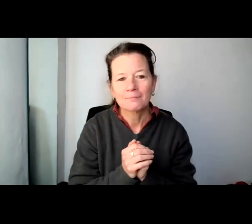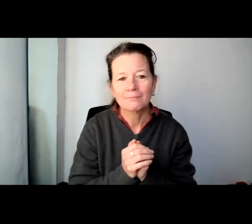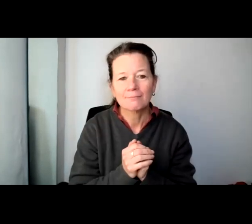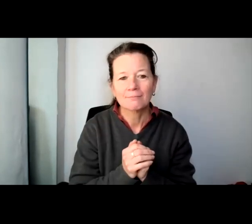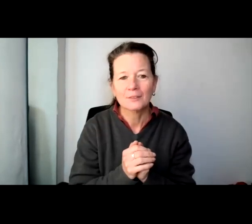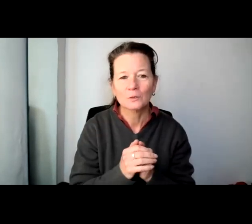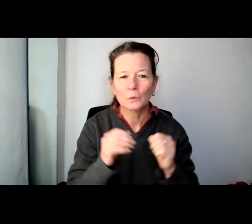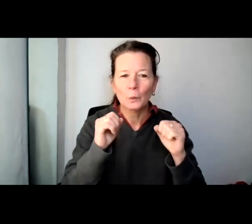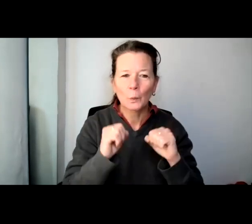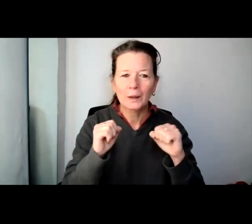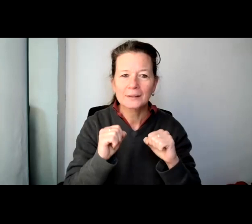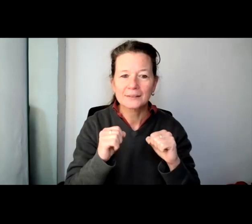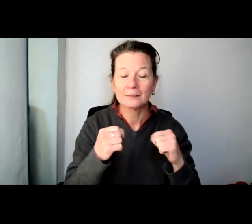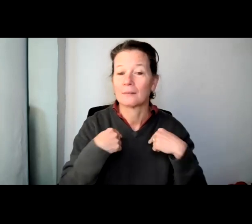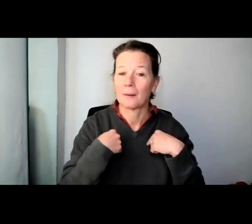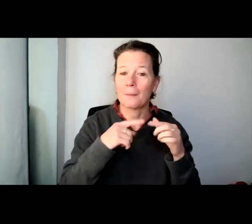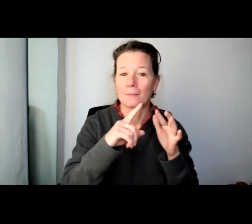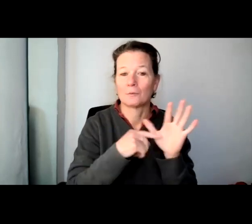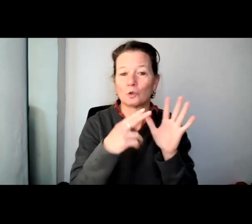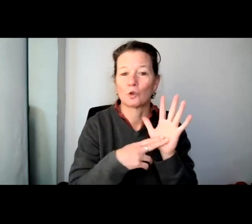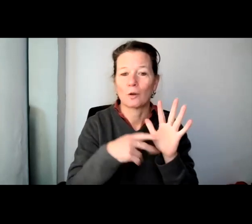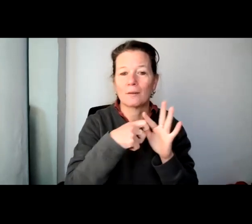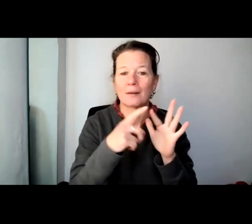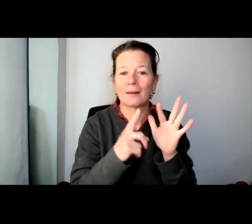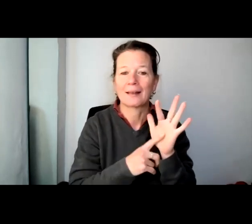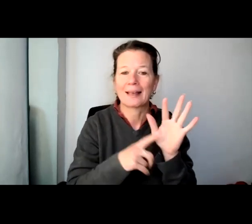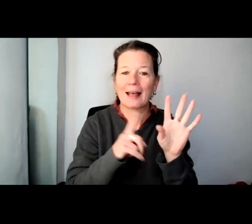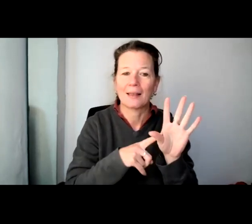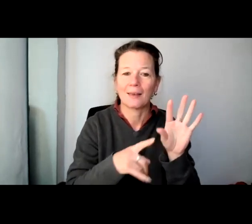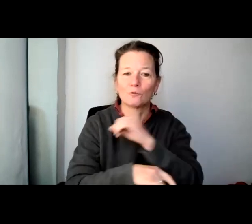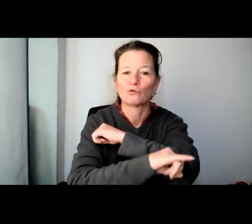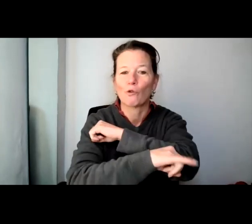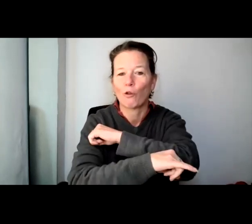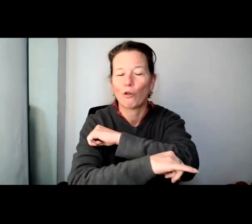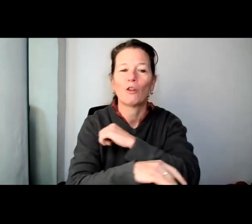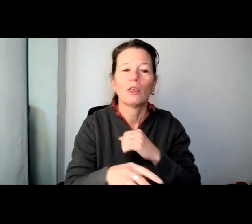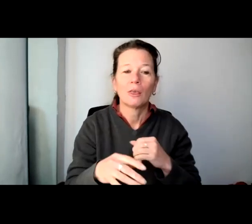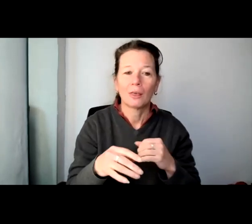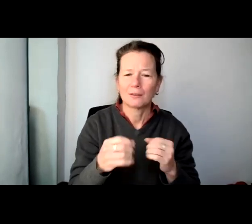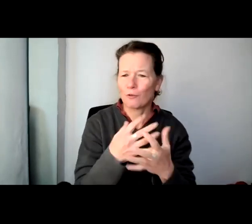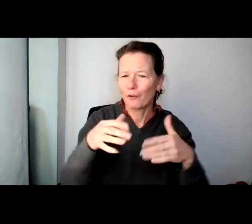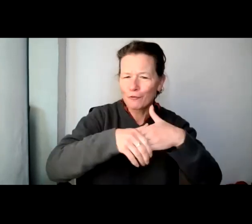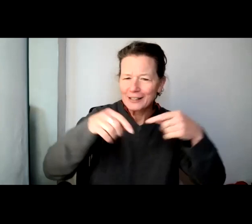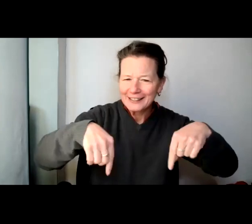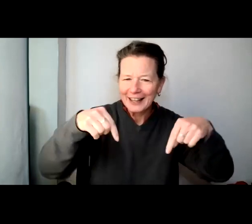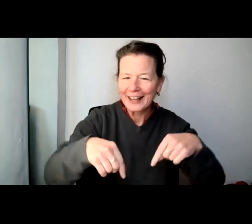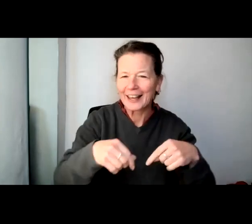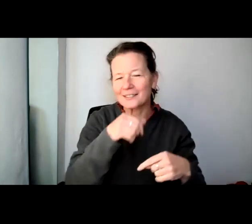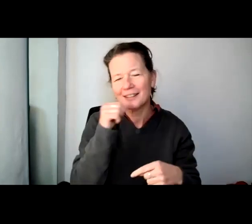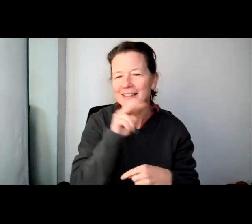Just by introduction, I'm John Kelly. Got quite a lot of friends in here today. It's lovely to see you all and thank you for your